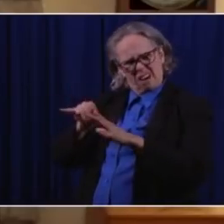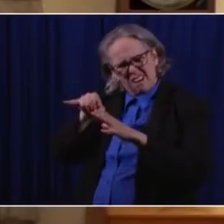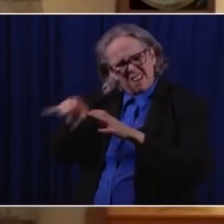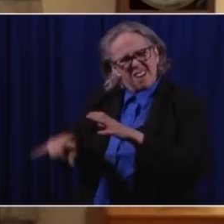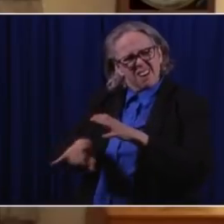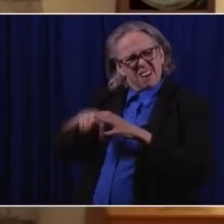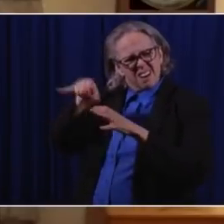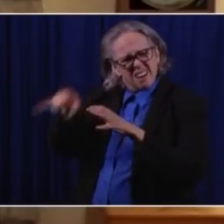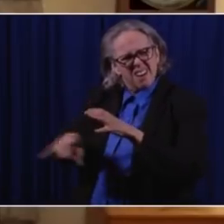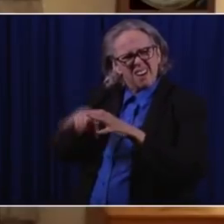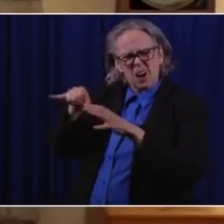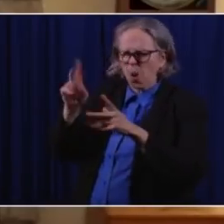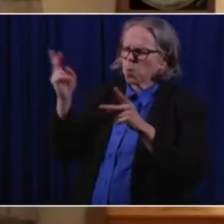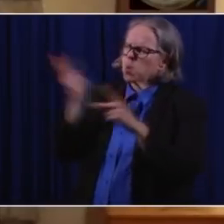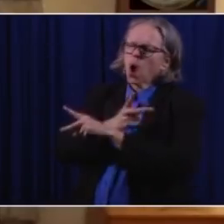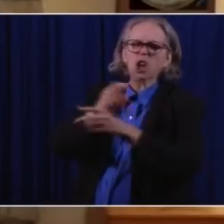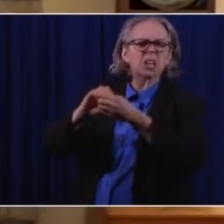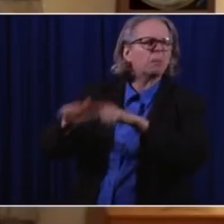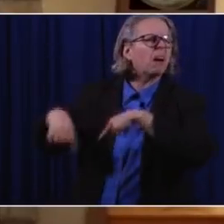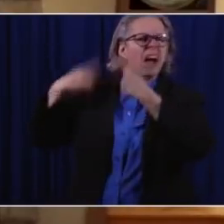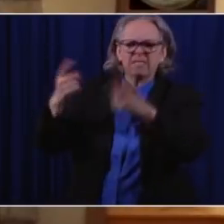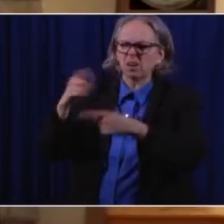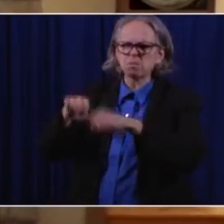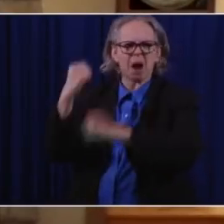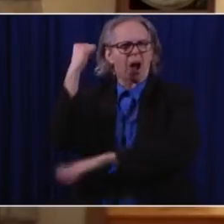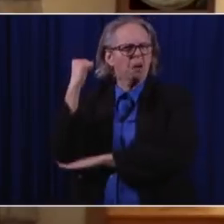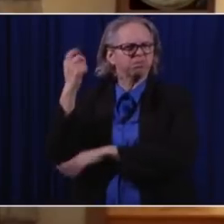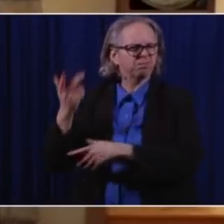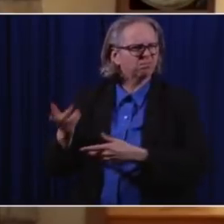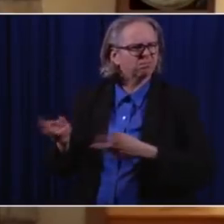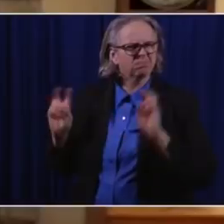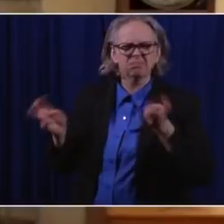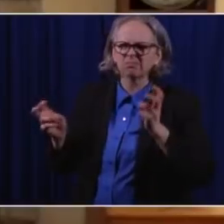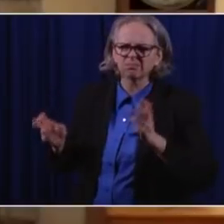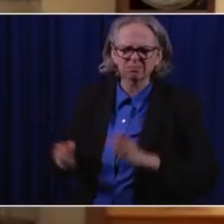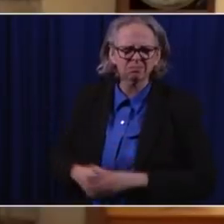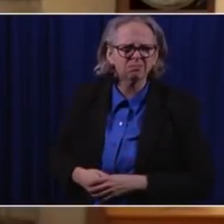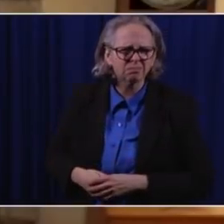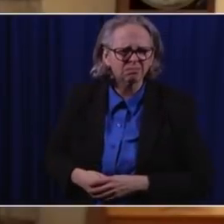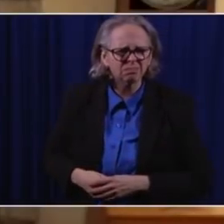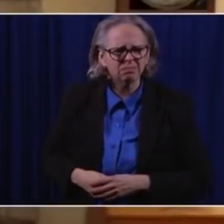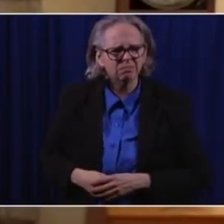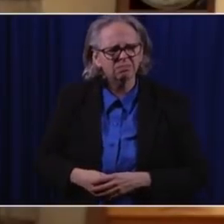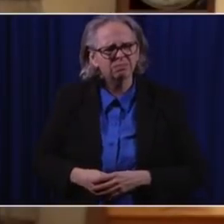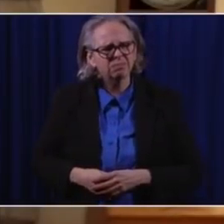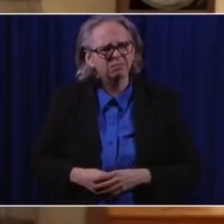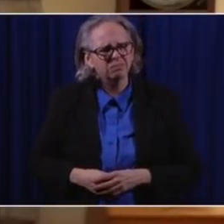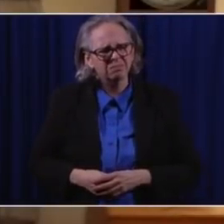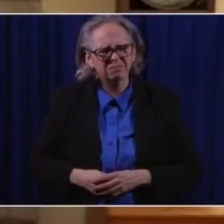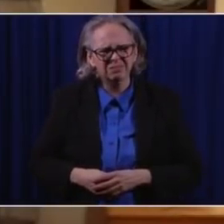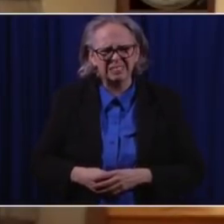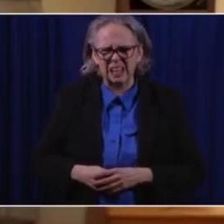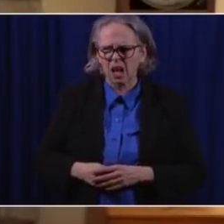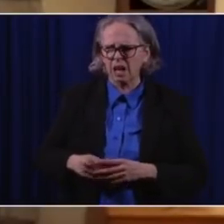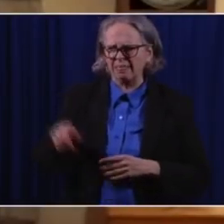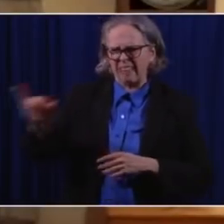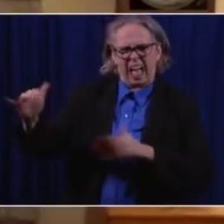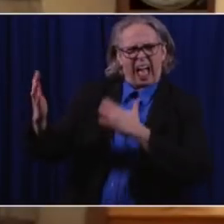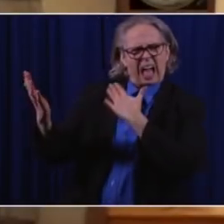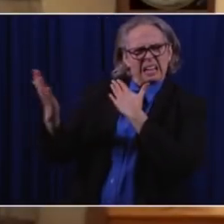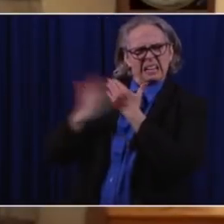pandemic and more than double what we've seen in previous peaks. And so we watch it go up, and this